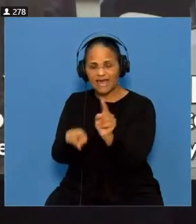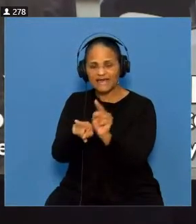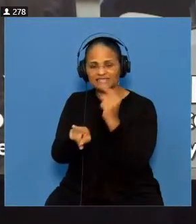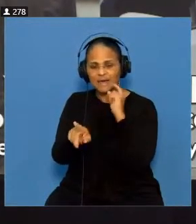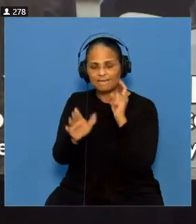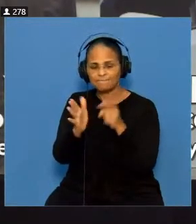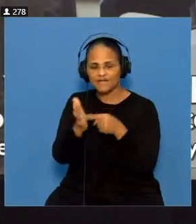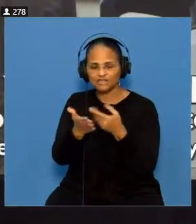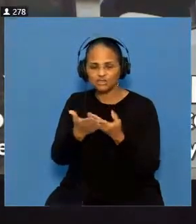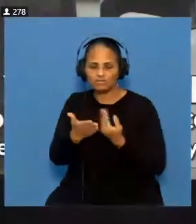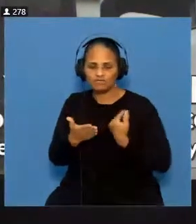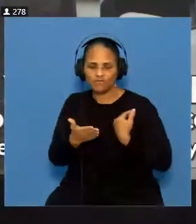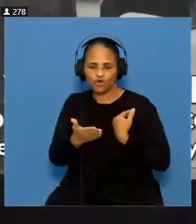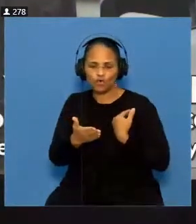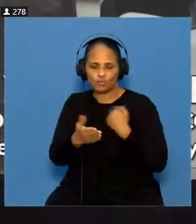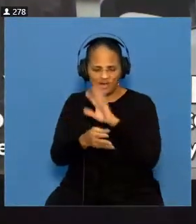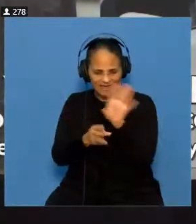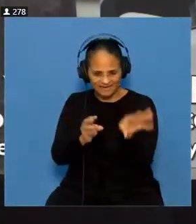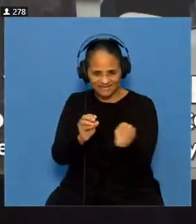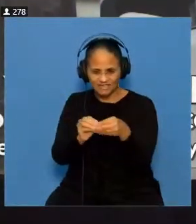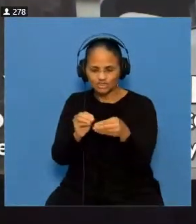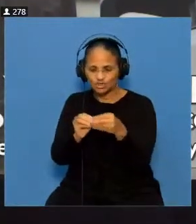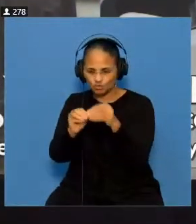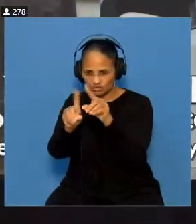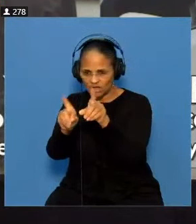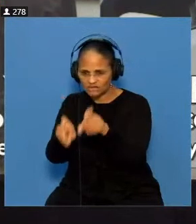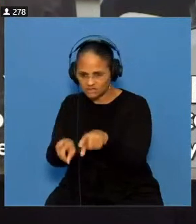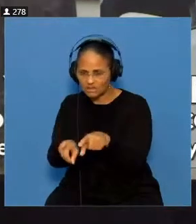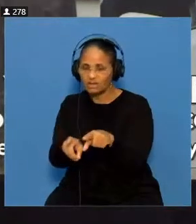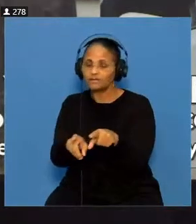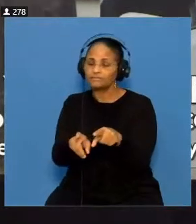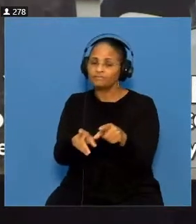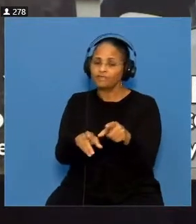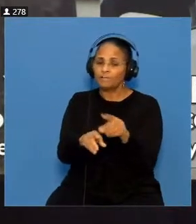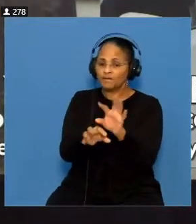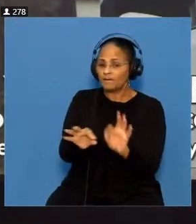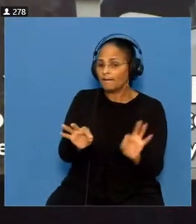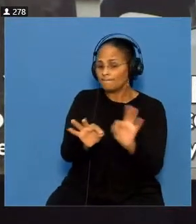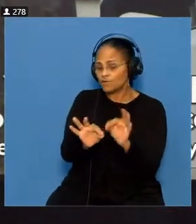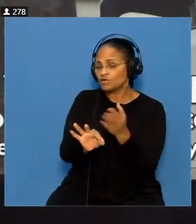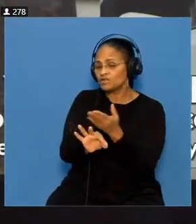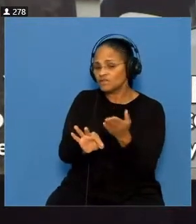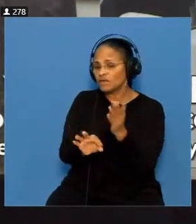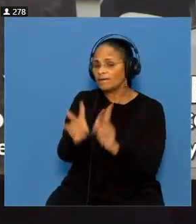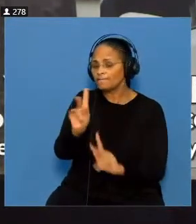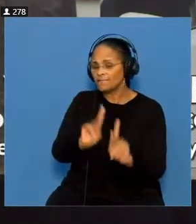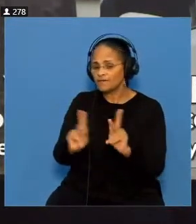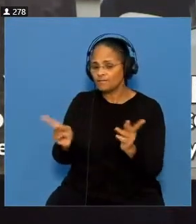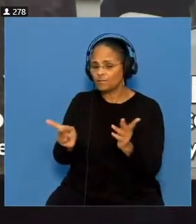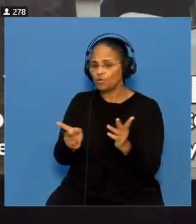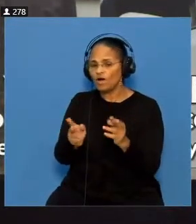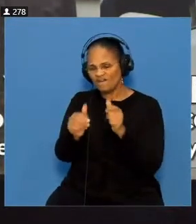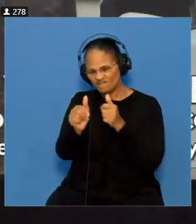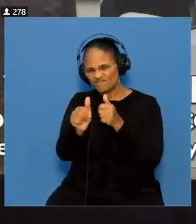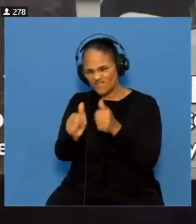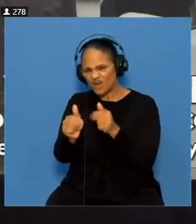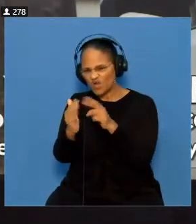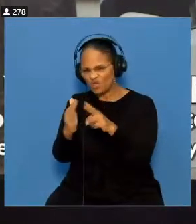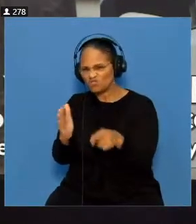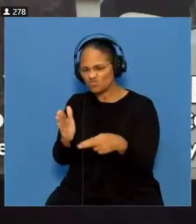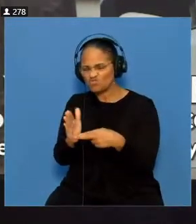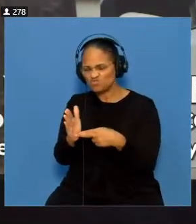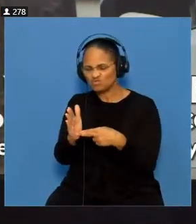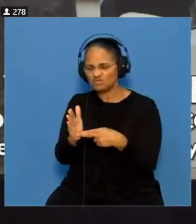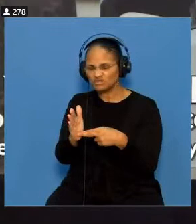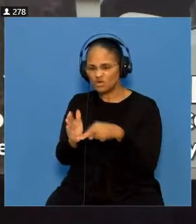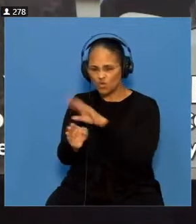in my remarks, there's going to be additional screening that's going to be made available. The most important thing is that persons adhere to the guidelines which exists